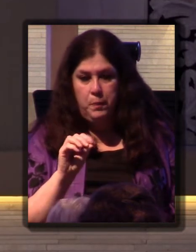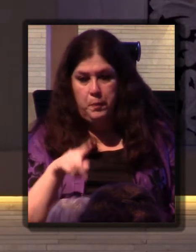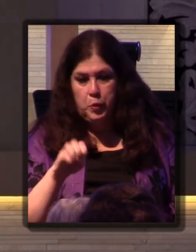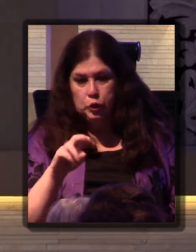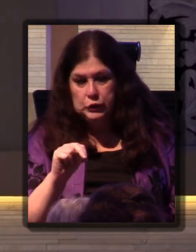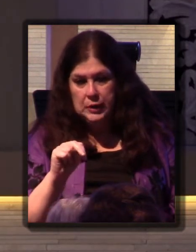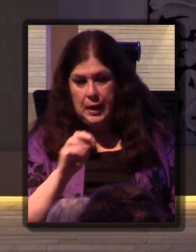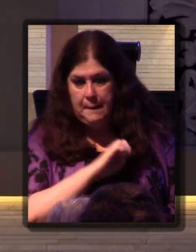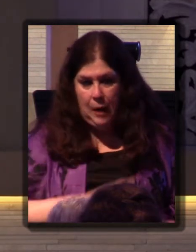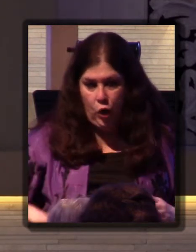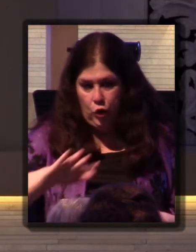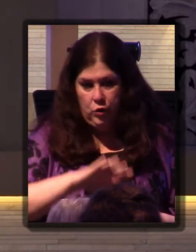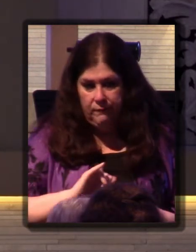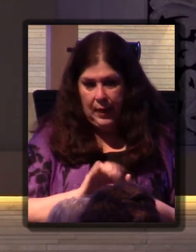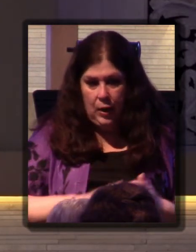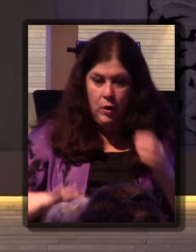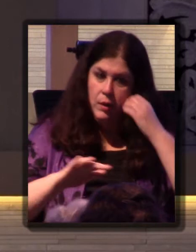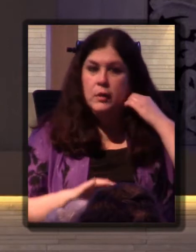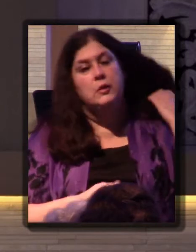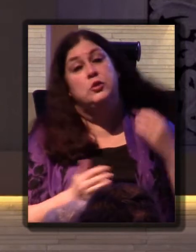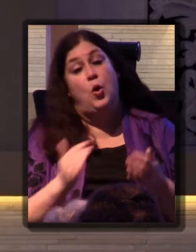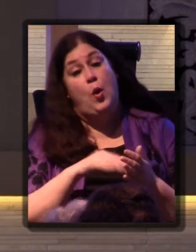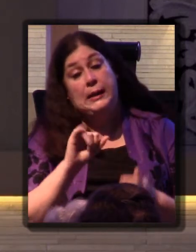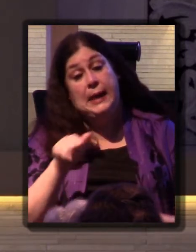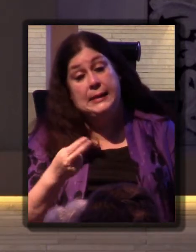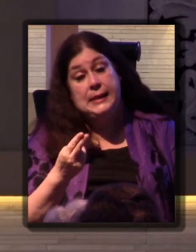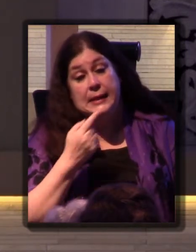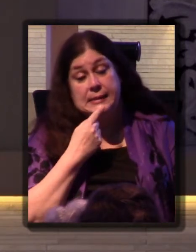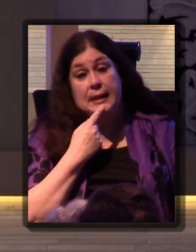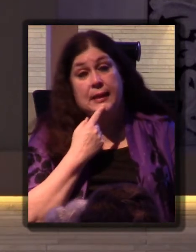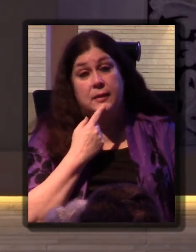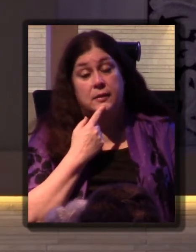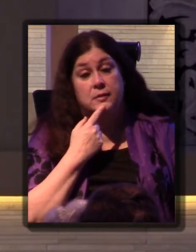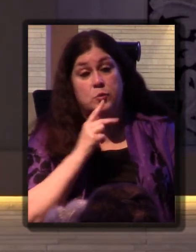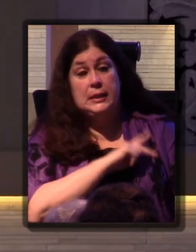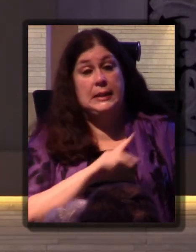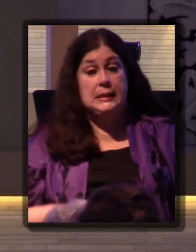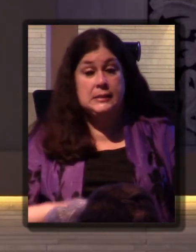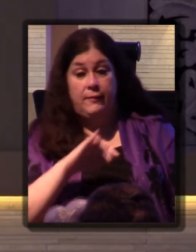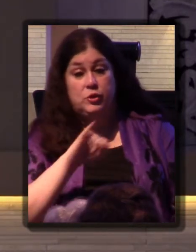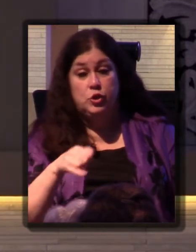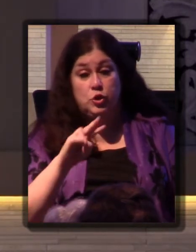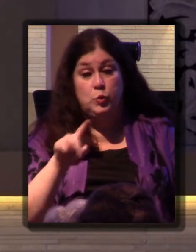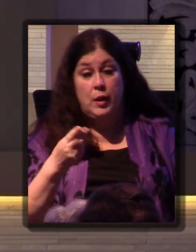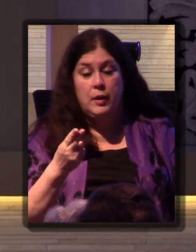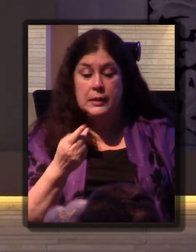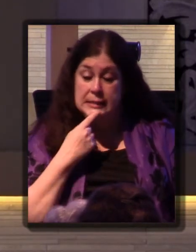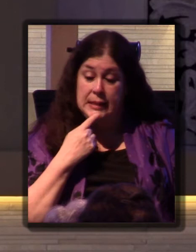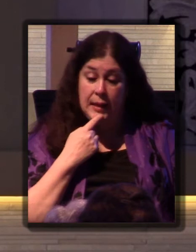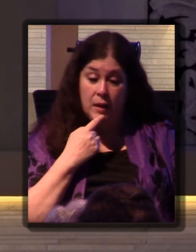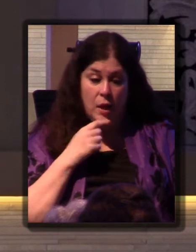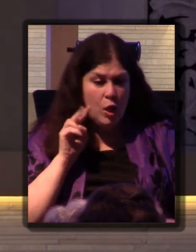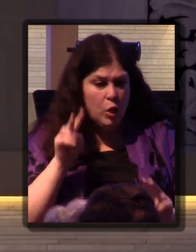Medo-Persian Empire over that area. And so, again, Isaiah is saying to the kings of Judah,